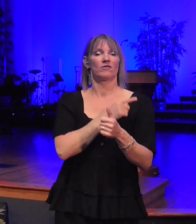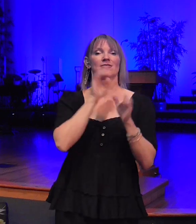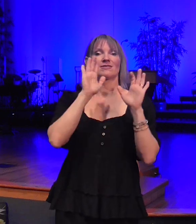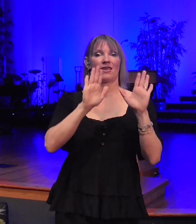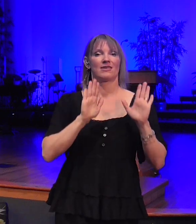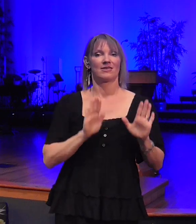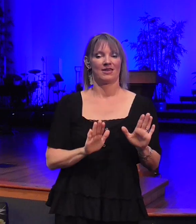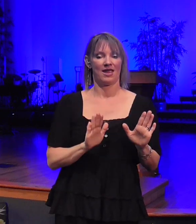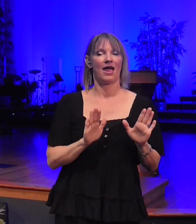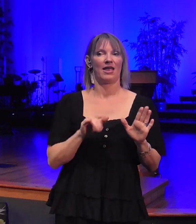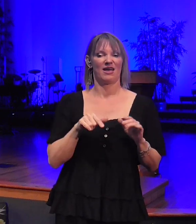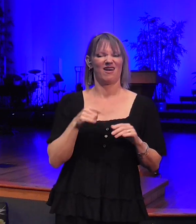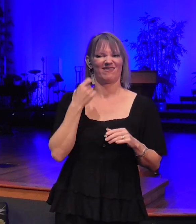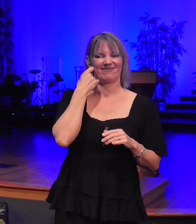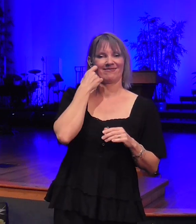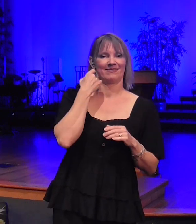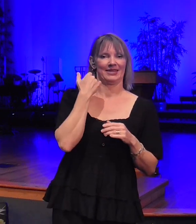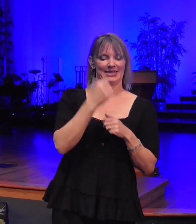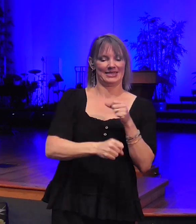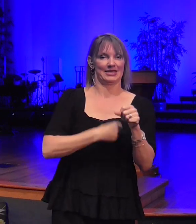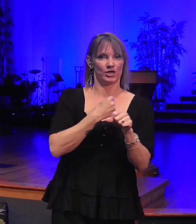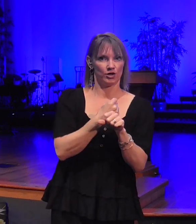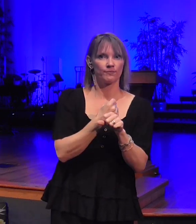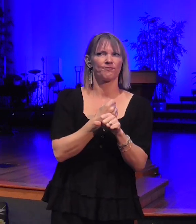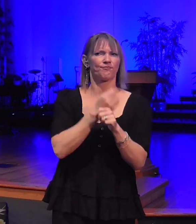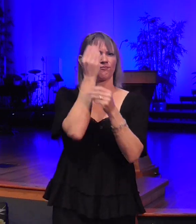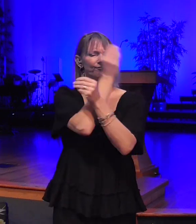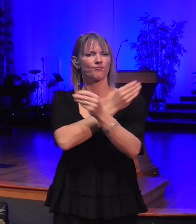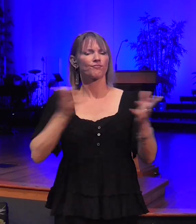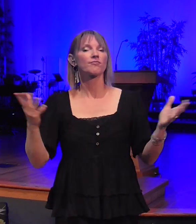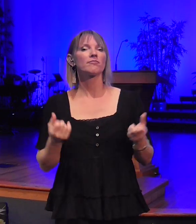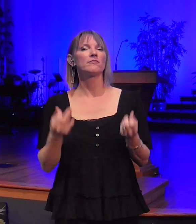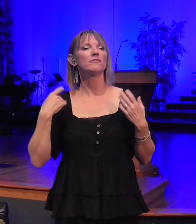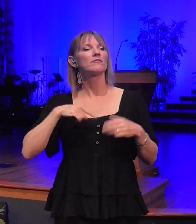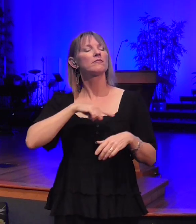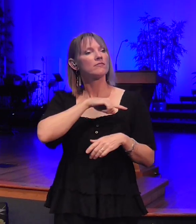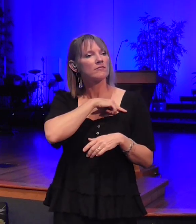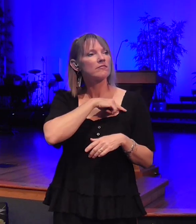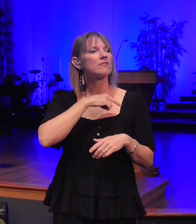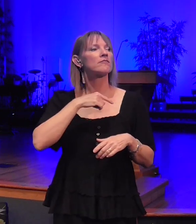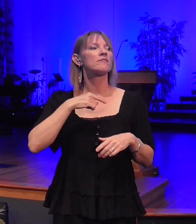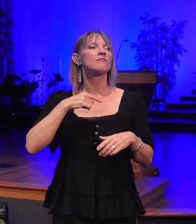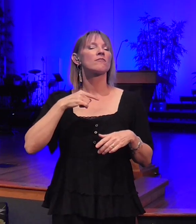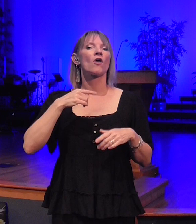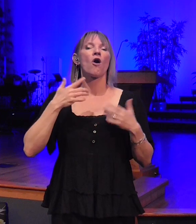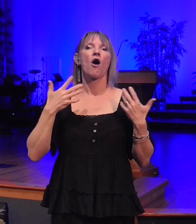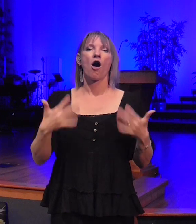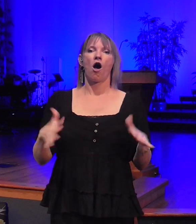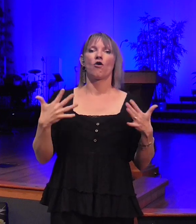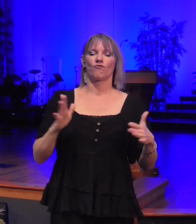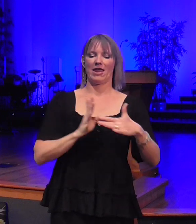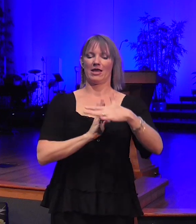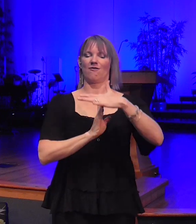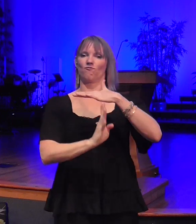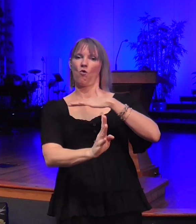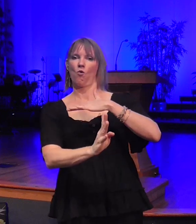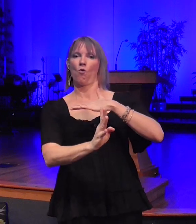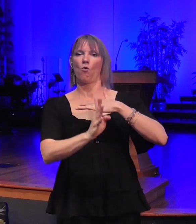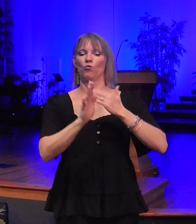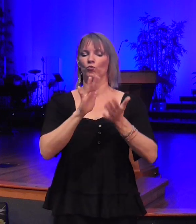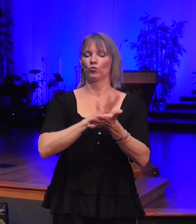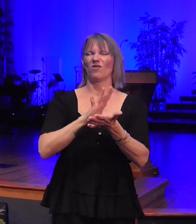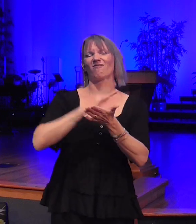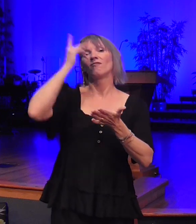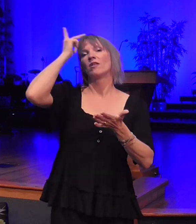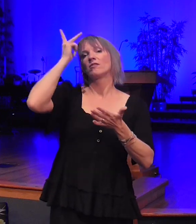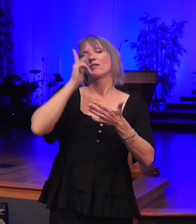the year, I shared with you that many of us are already enrolled in a school. It's a philosophical school